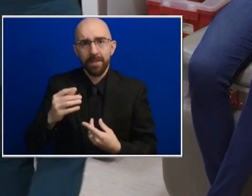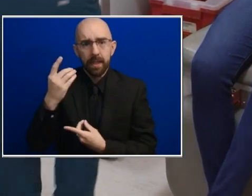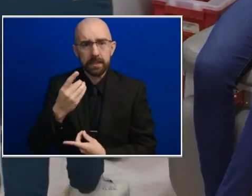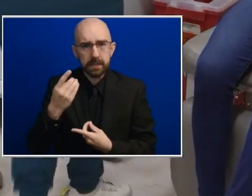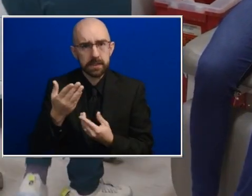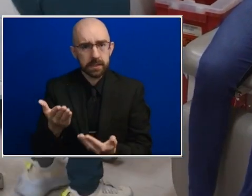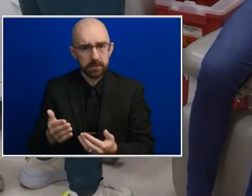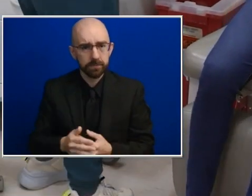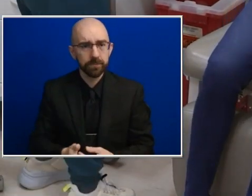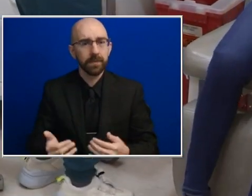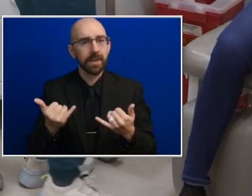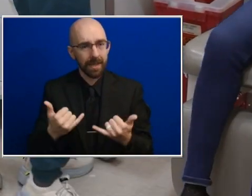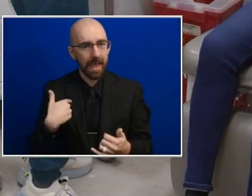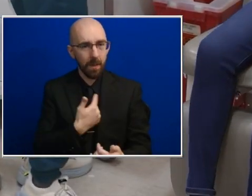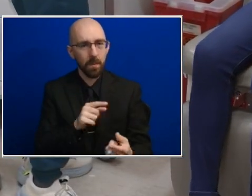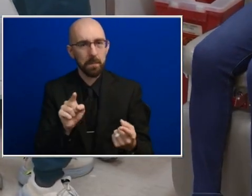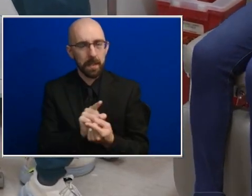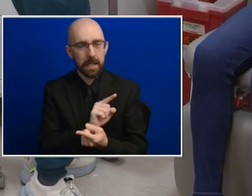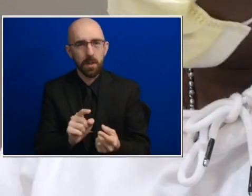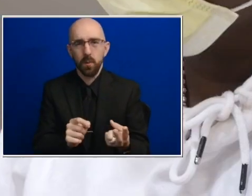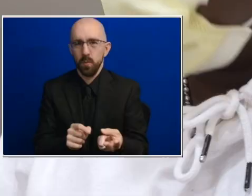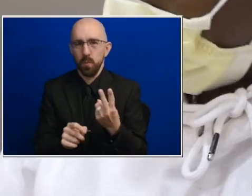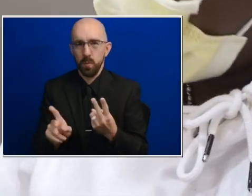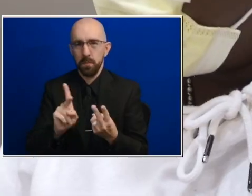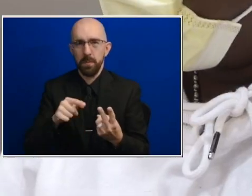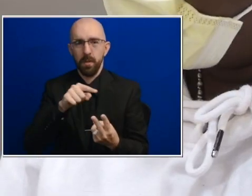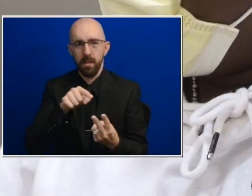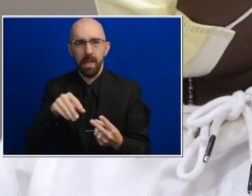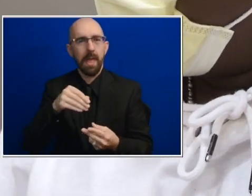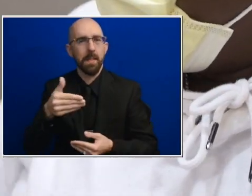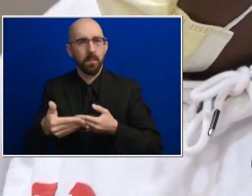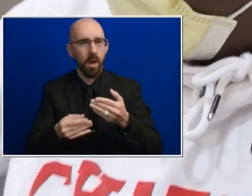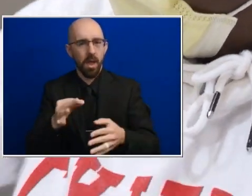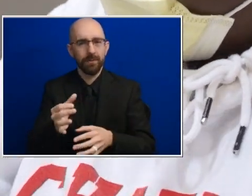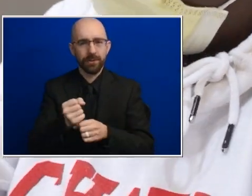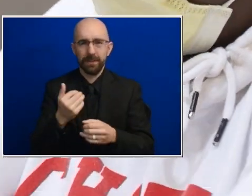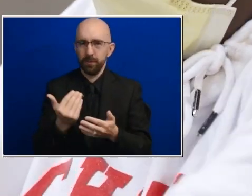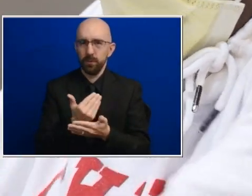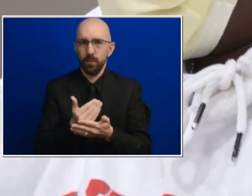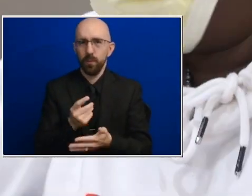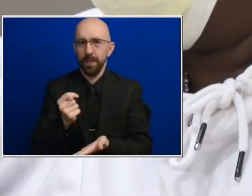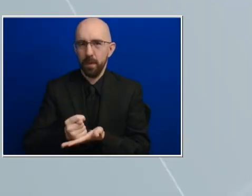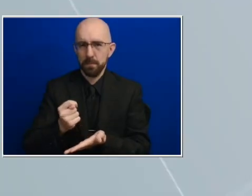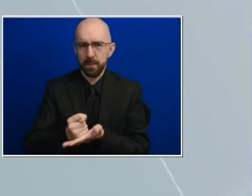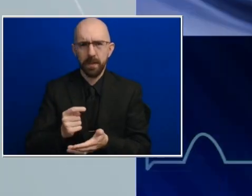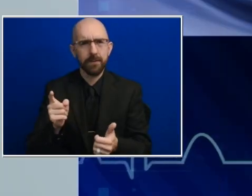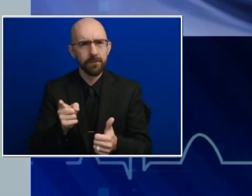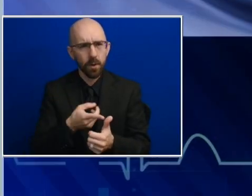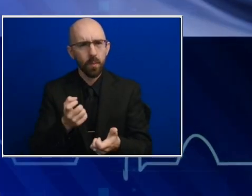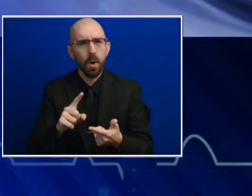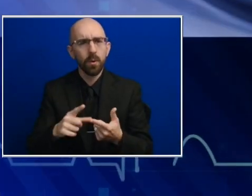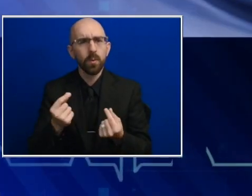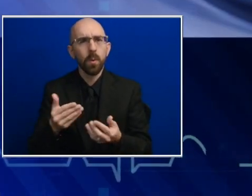Today we're meeting two people in the process of receiving these new gene therapies. But first, let's do morning rounds.